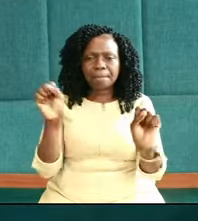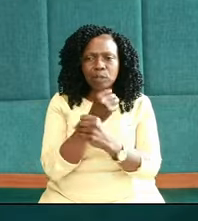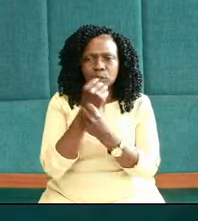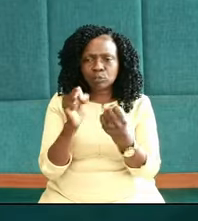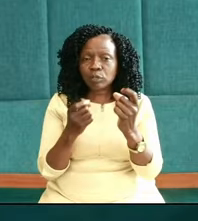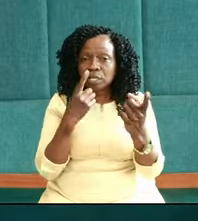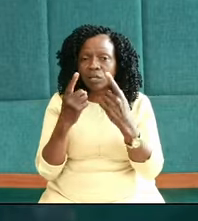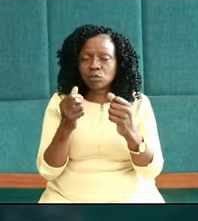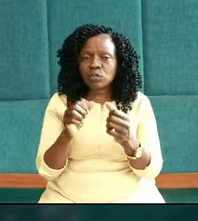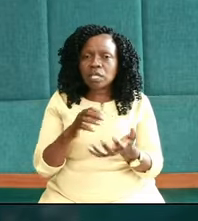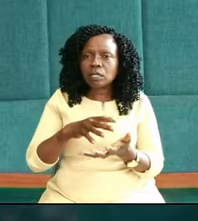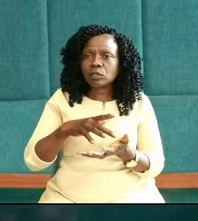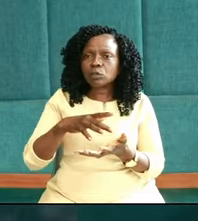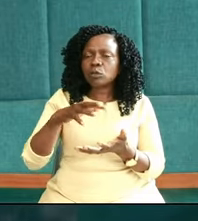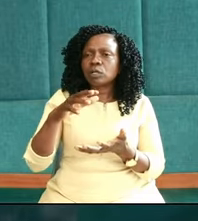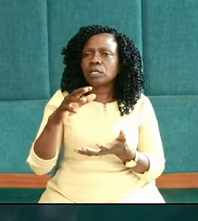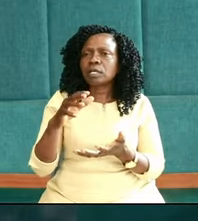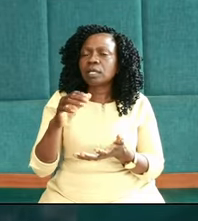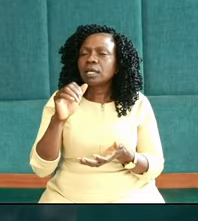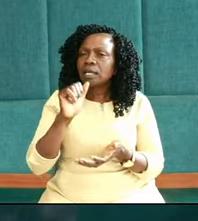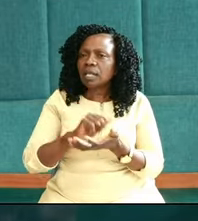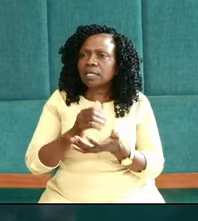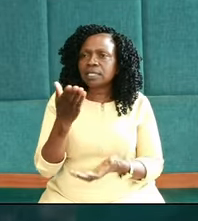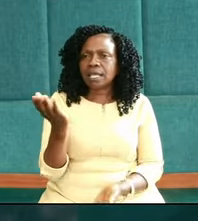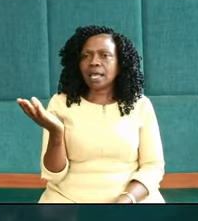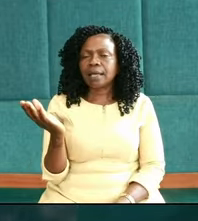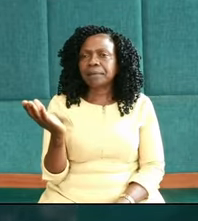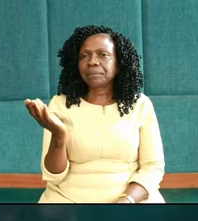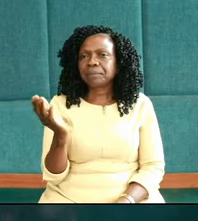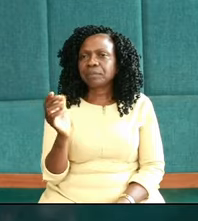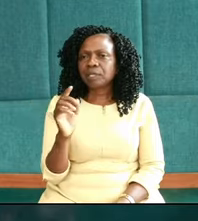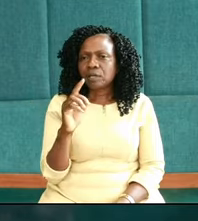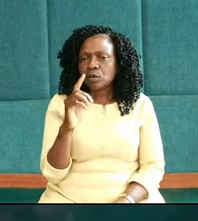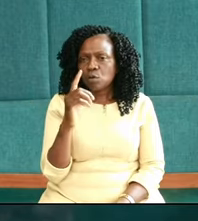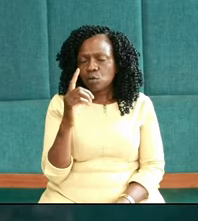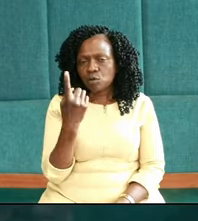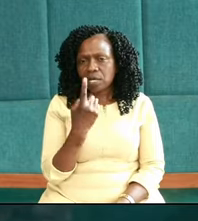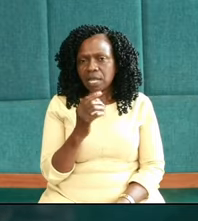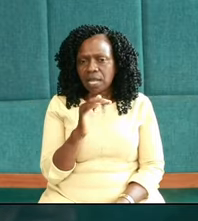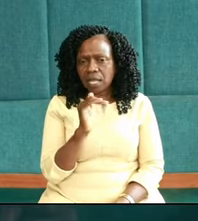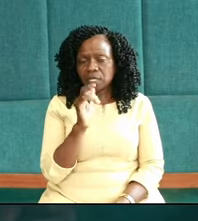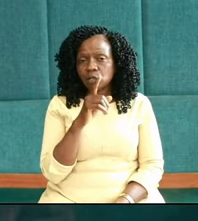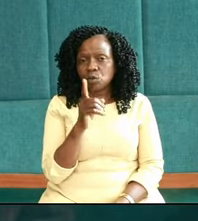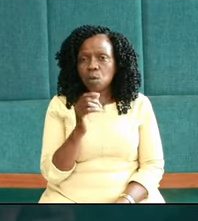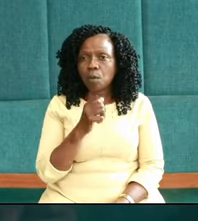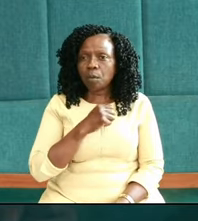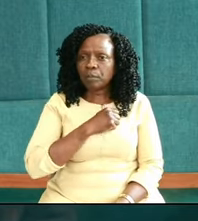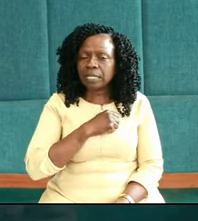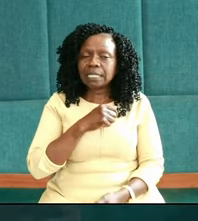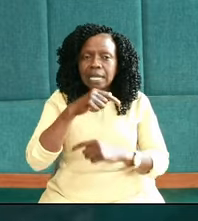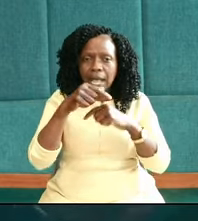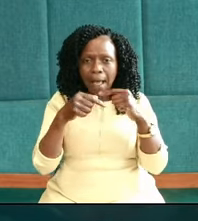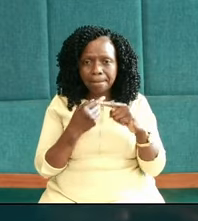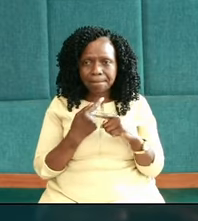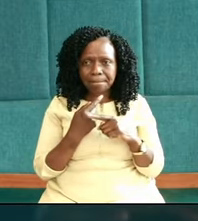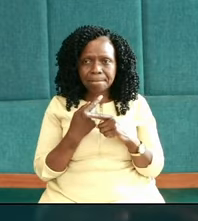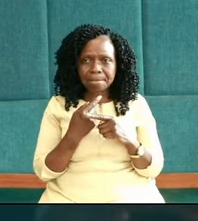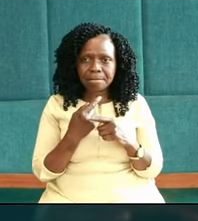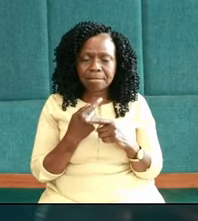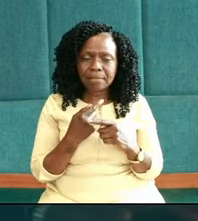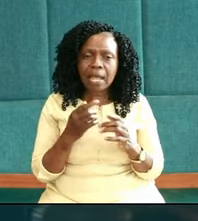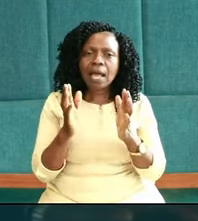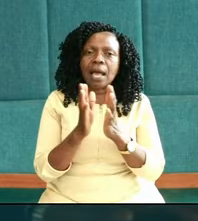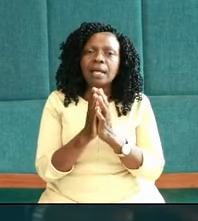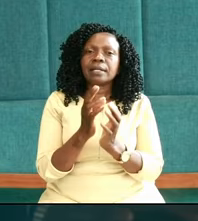words tell you the glory that is there. The only answer to you, please come